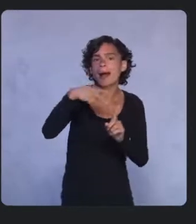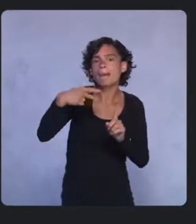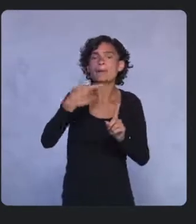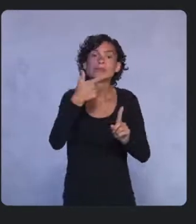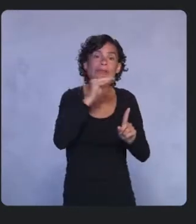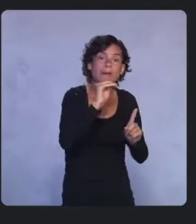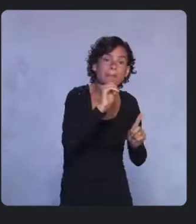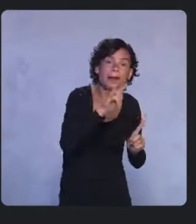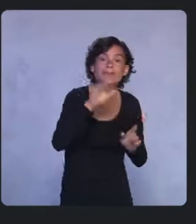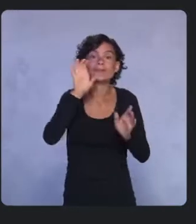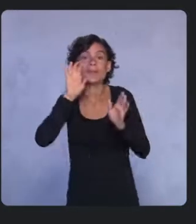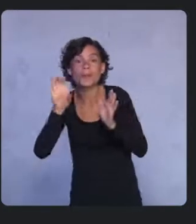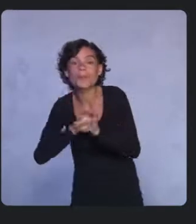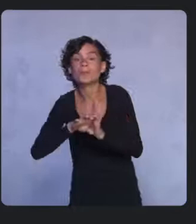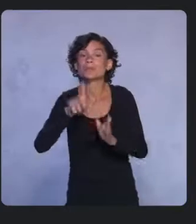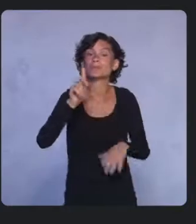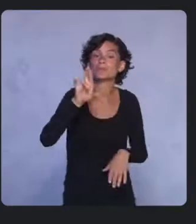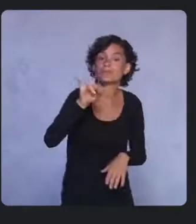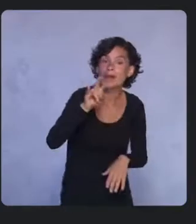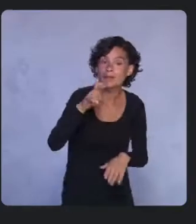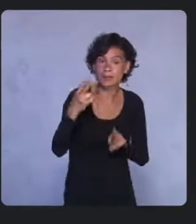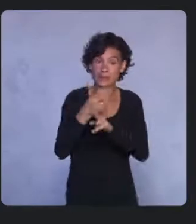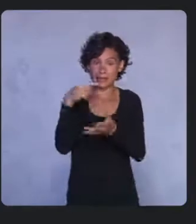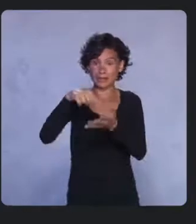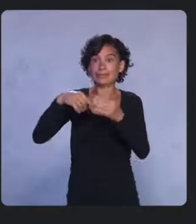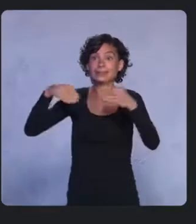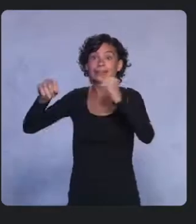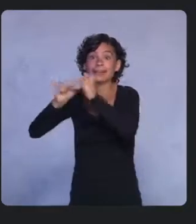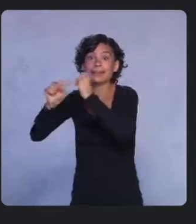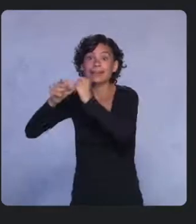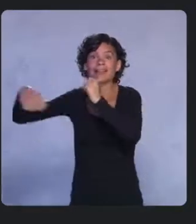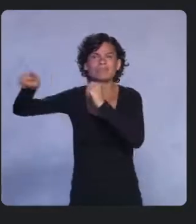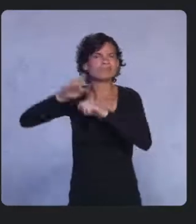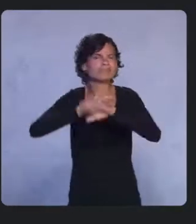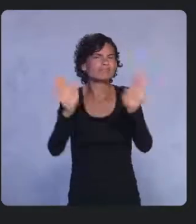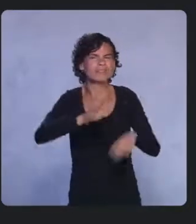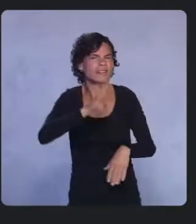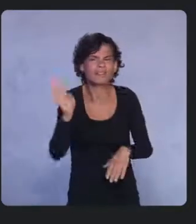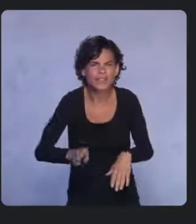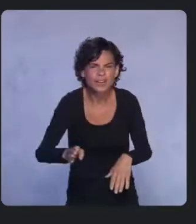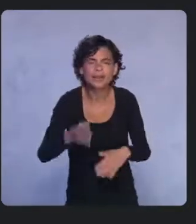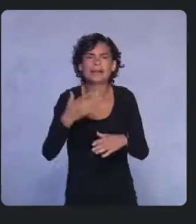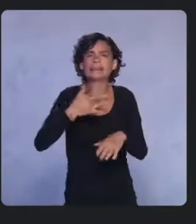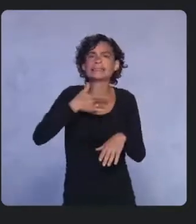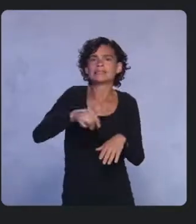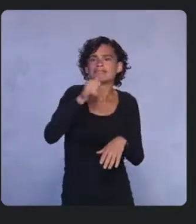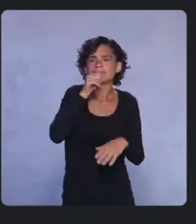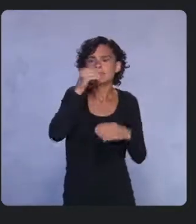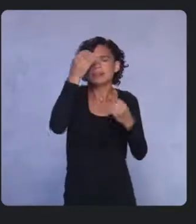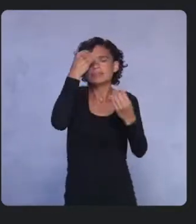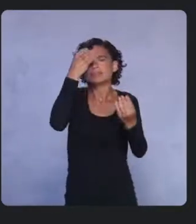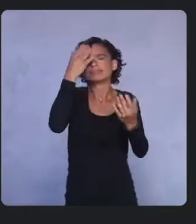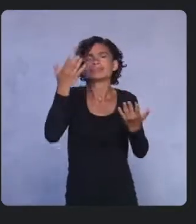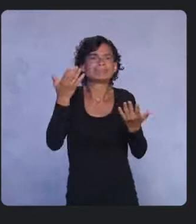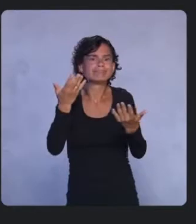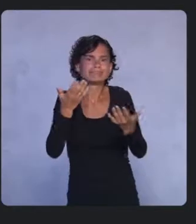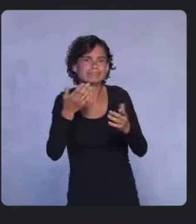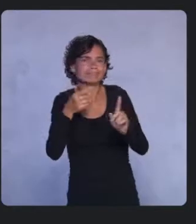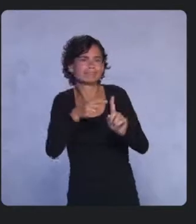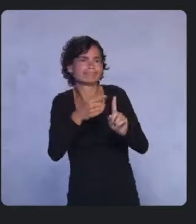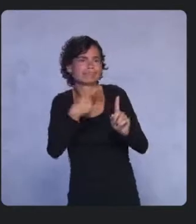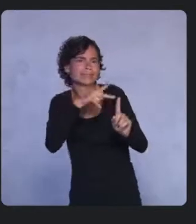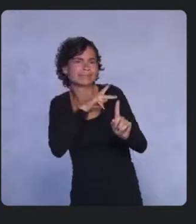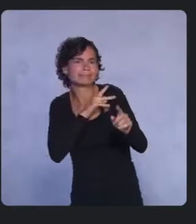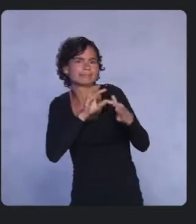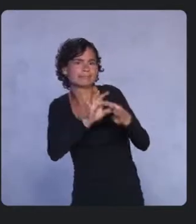Photos, and Drive for ads purposes. And we never use sensitive information to personalize ads, like health,